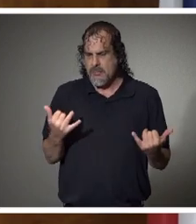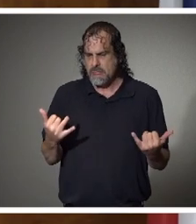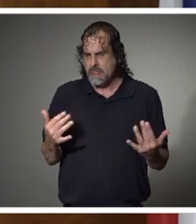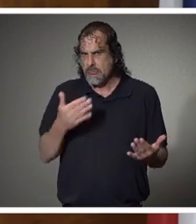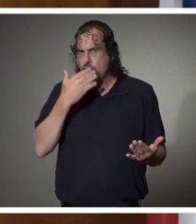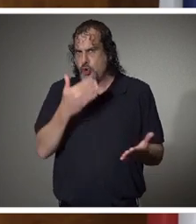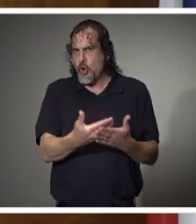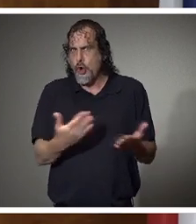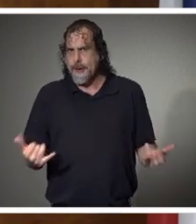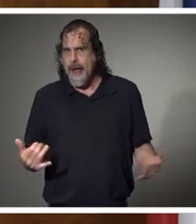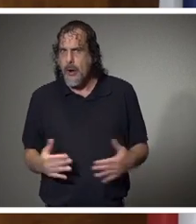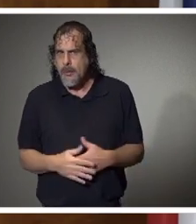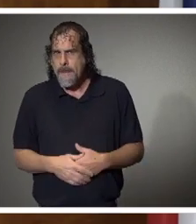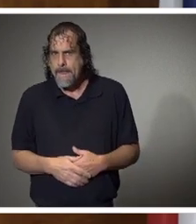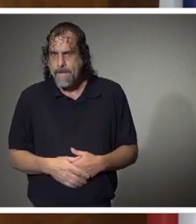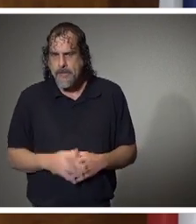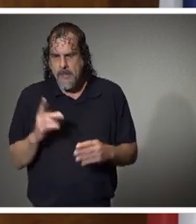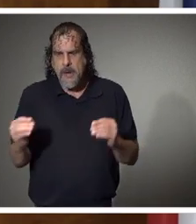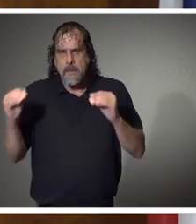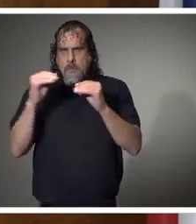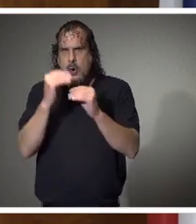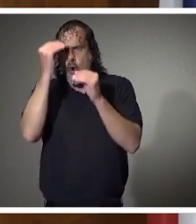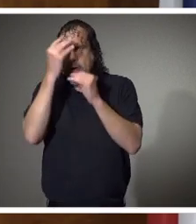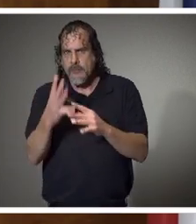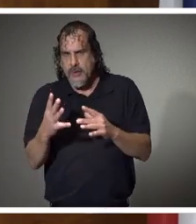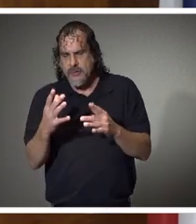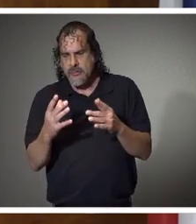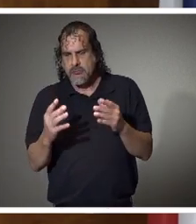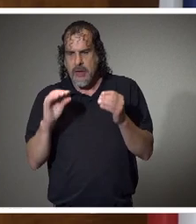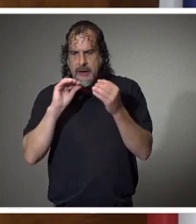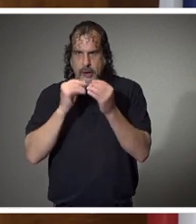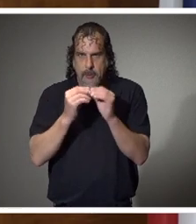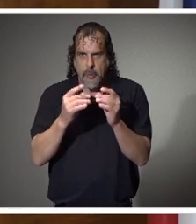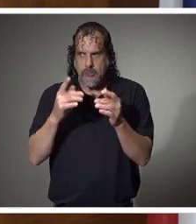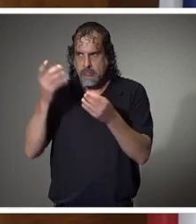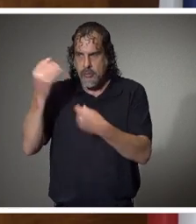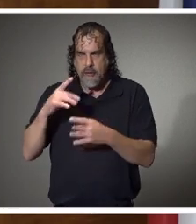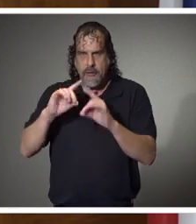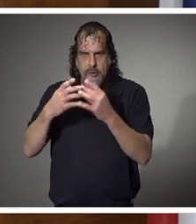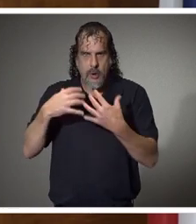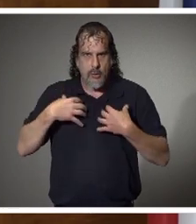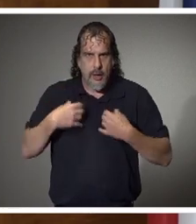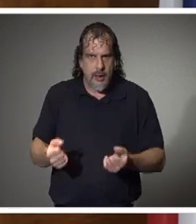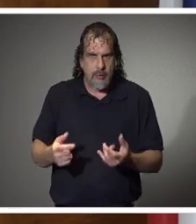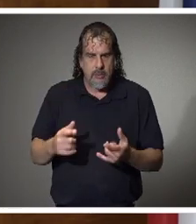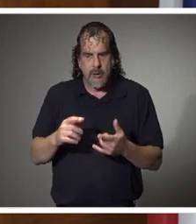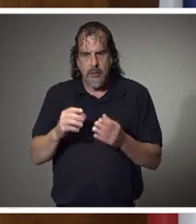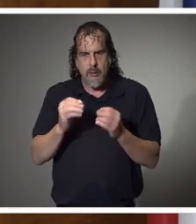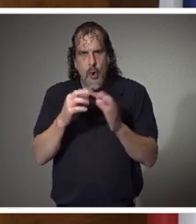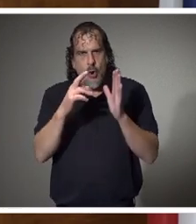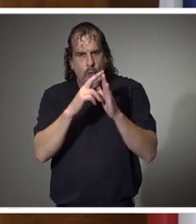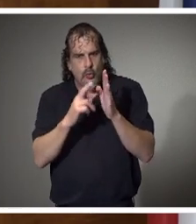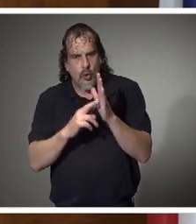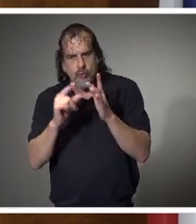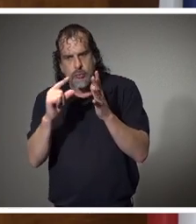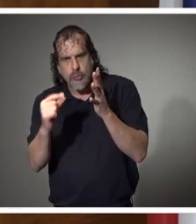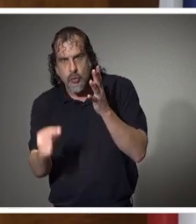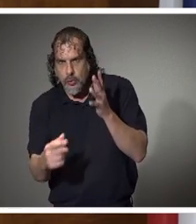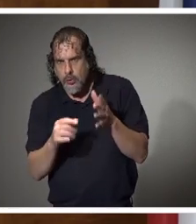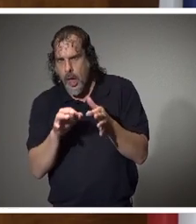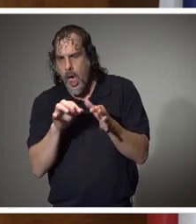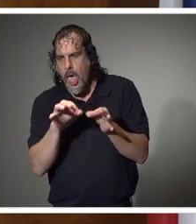here. There'll be more information and data coming from the Department of Health and more guidance for those facilities. But this gives